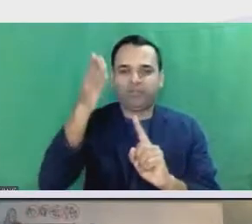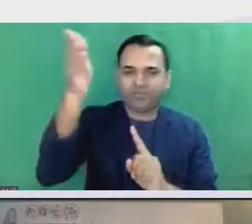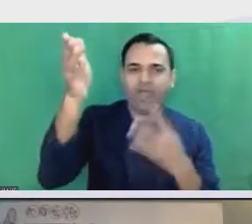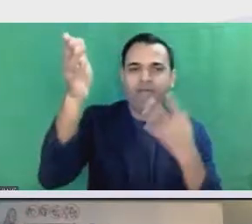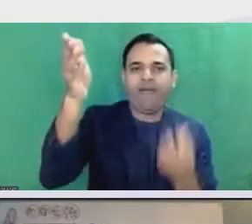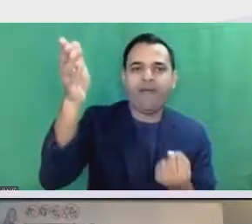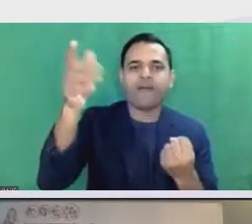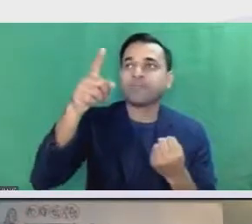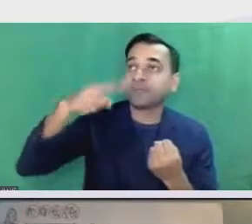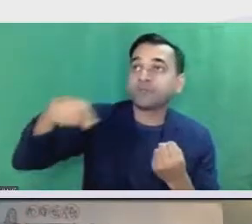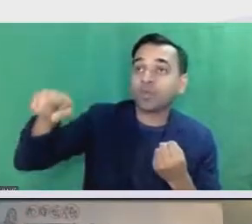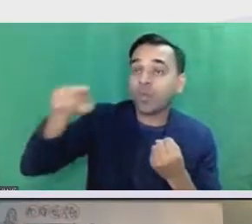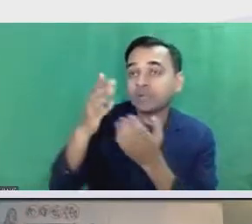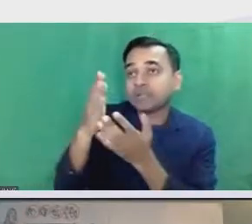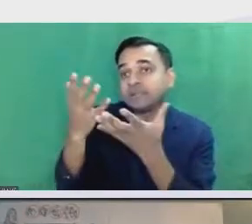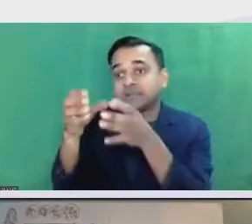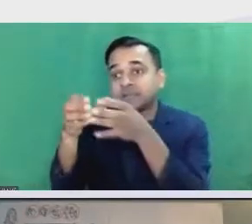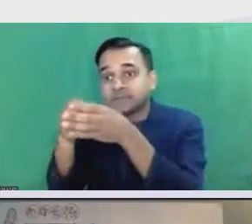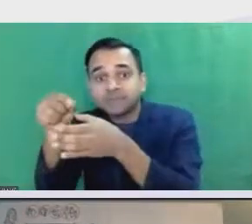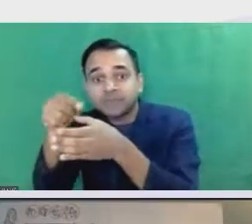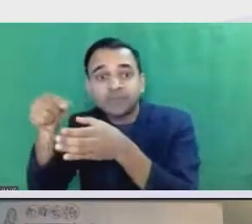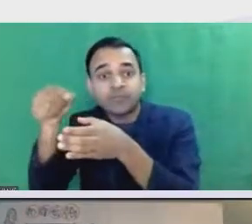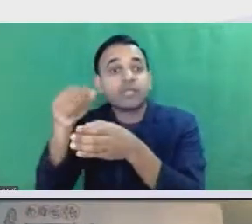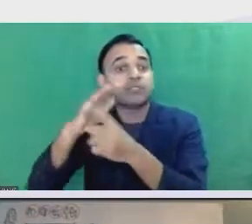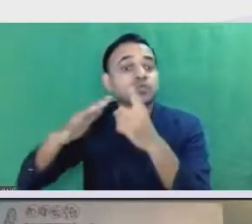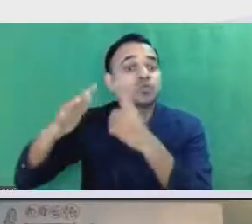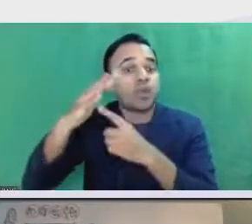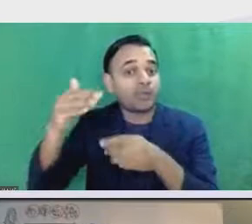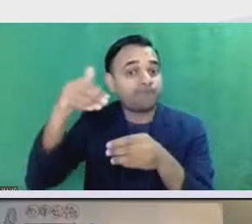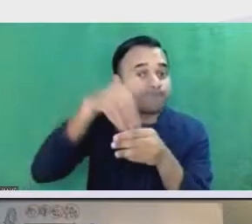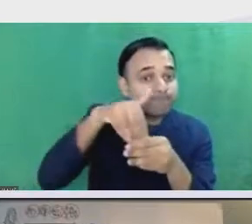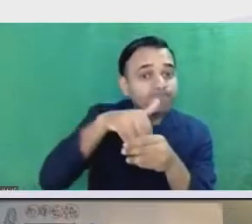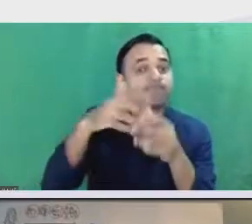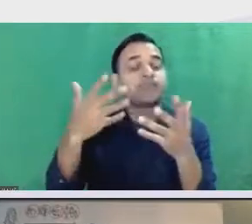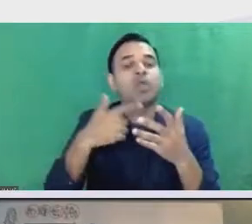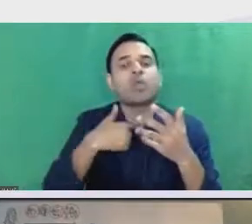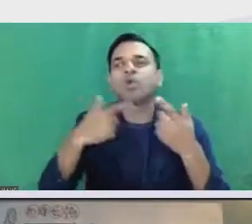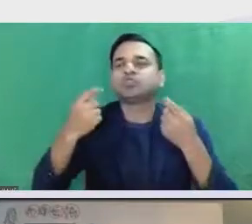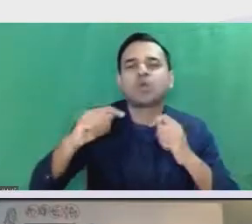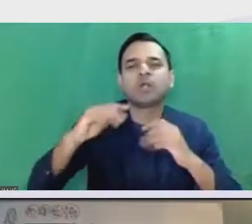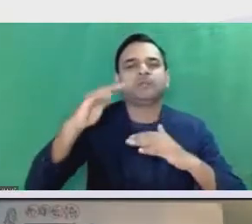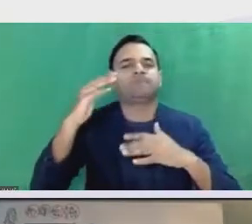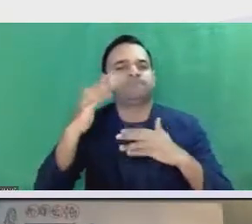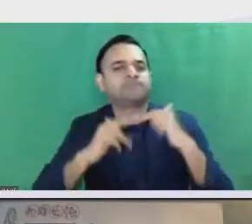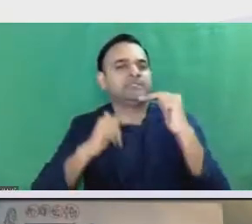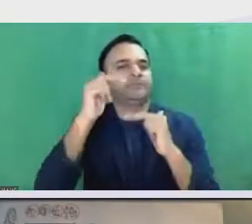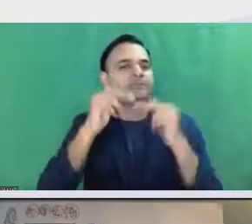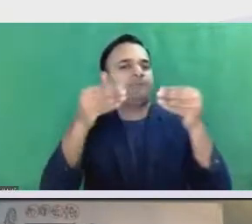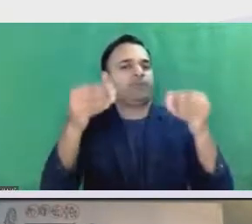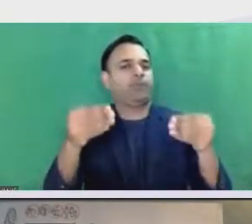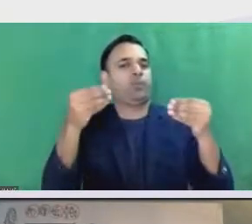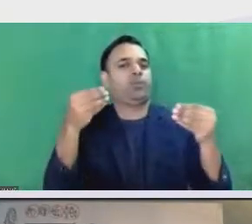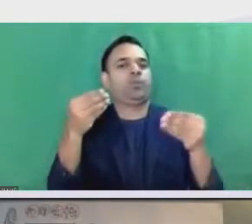for all, not only a framework for the Minister of the Environment, not only a framework for the whole of government, but one that includes every part